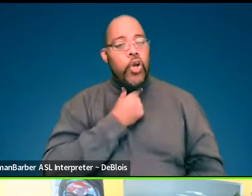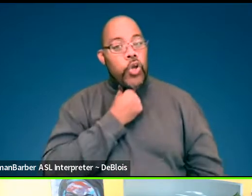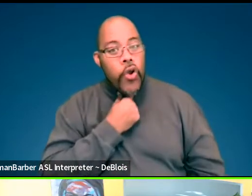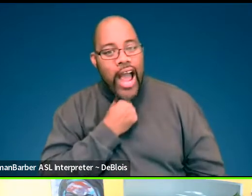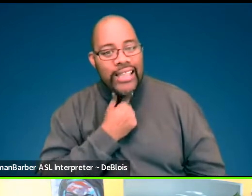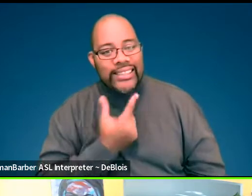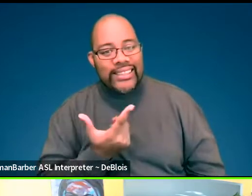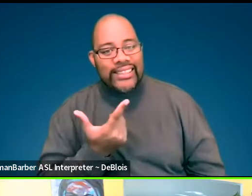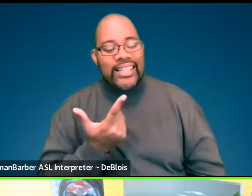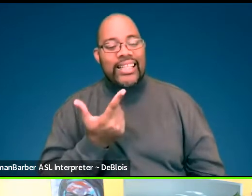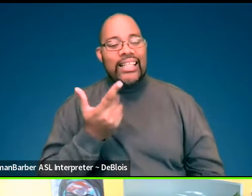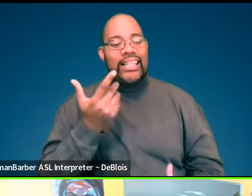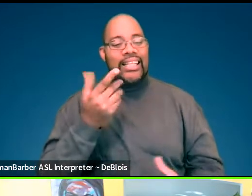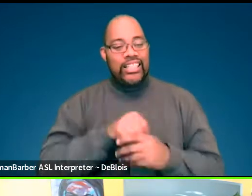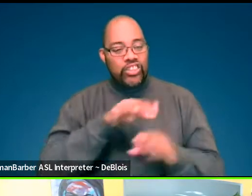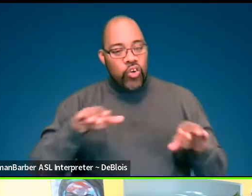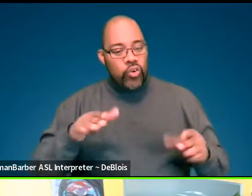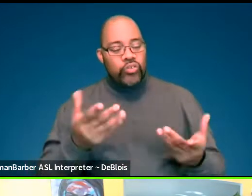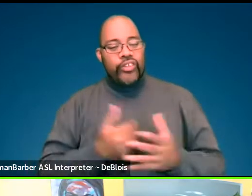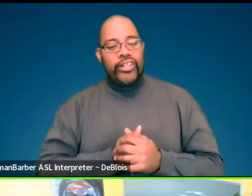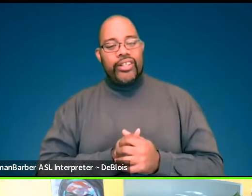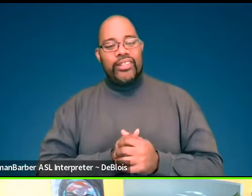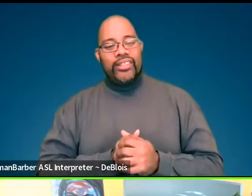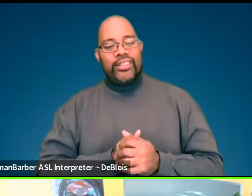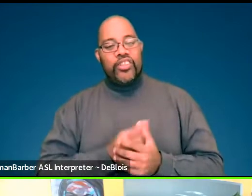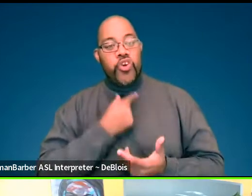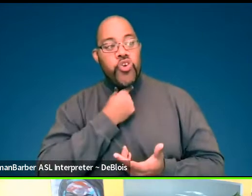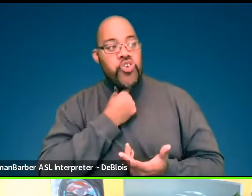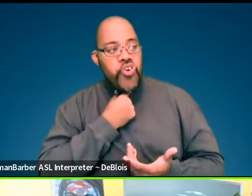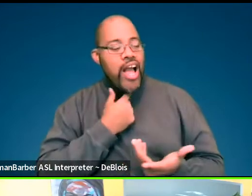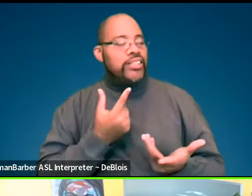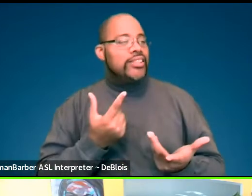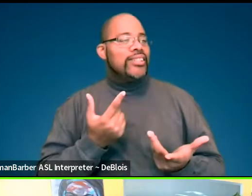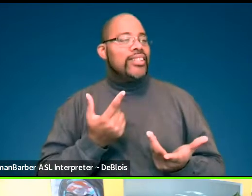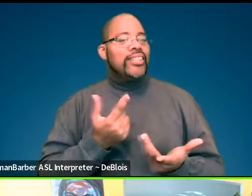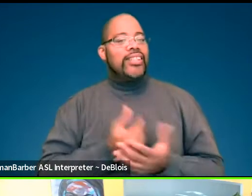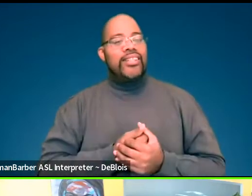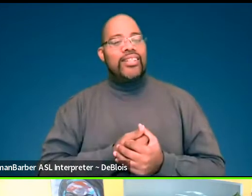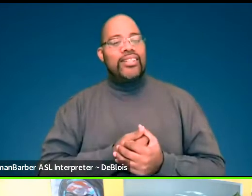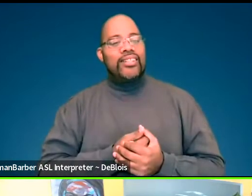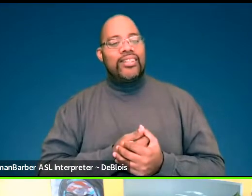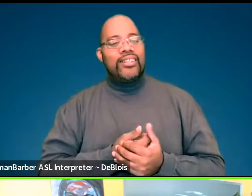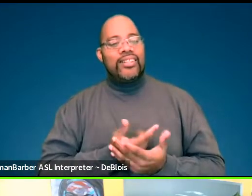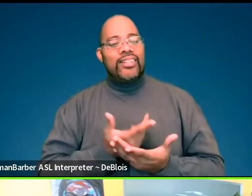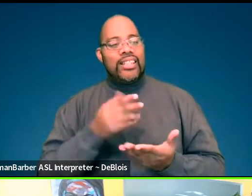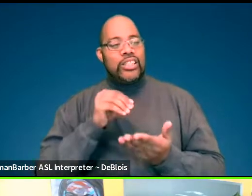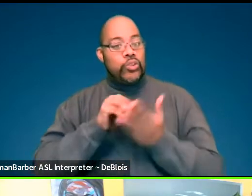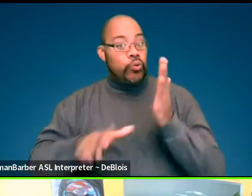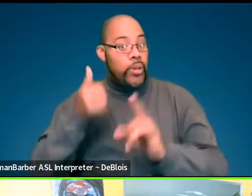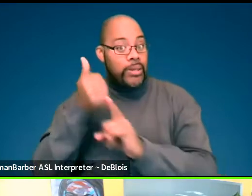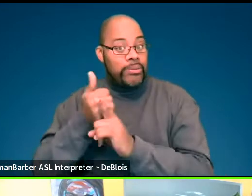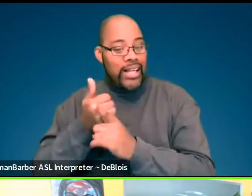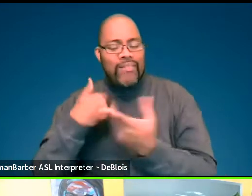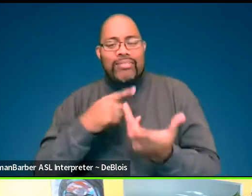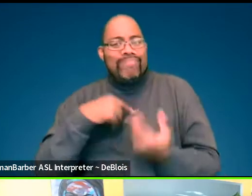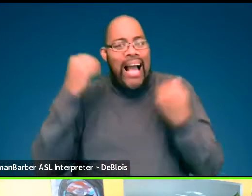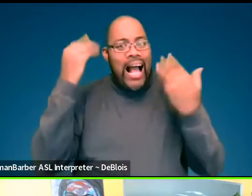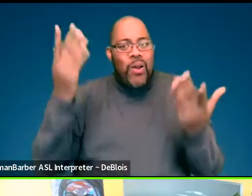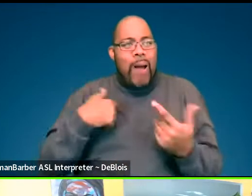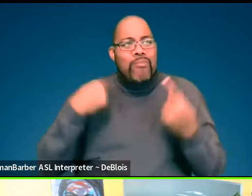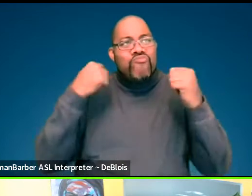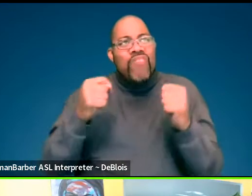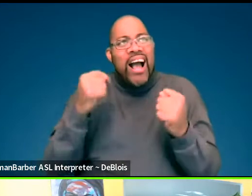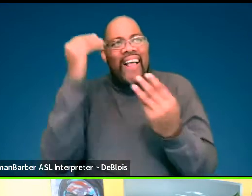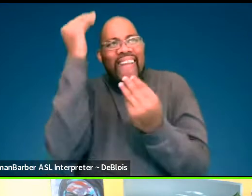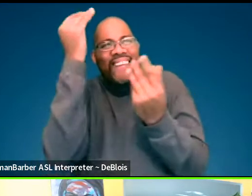curiosity in children, a curiosity for the scholars themselves. Like, I don't know, like I'm trying to